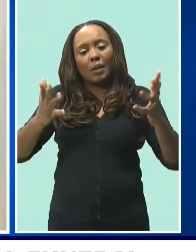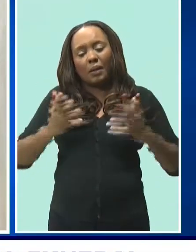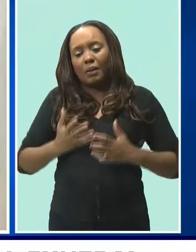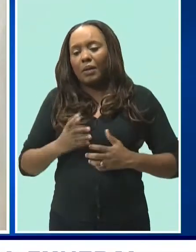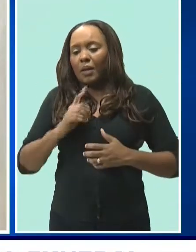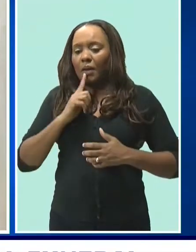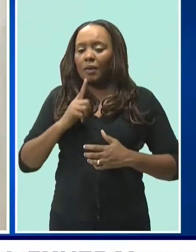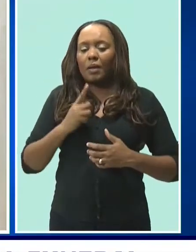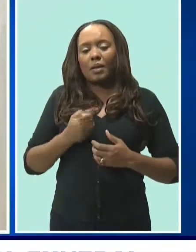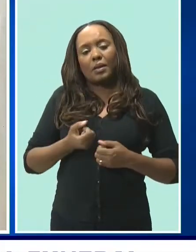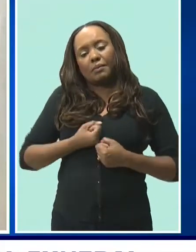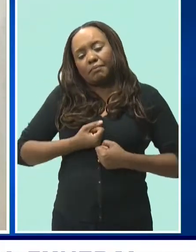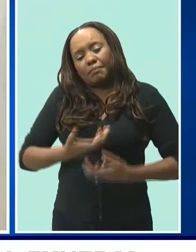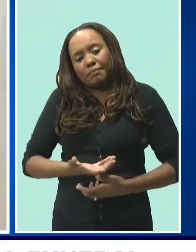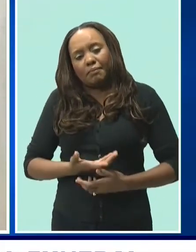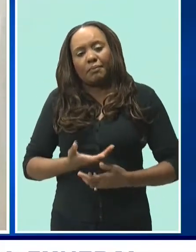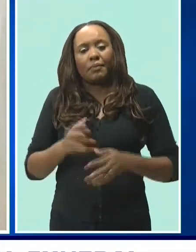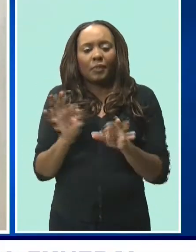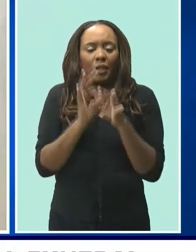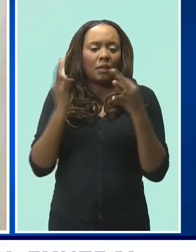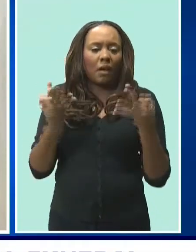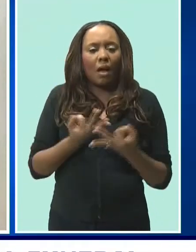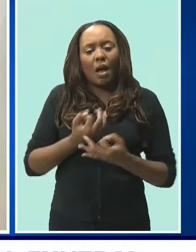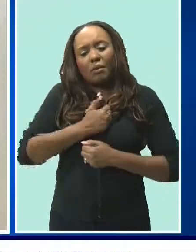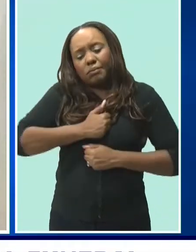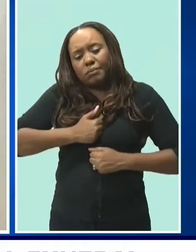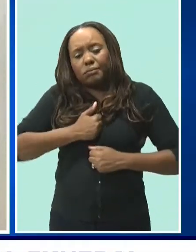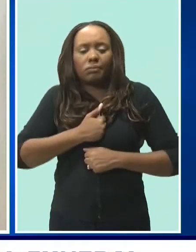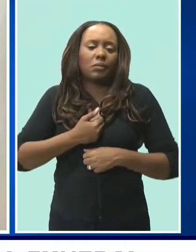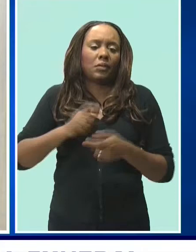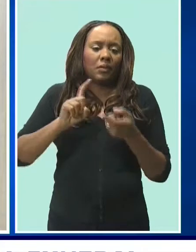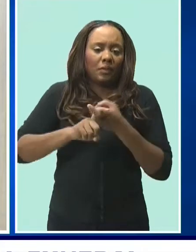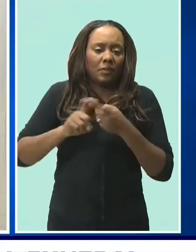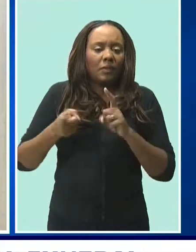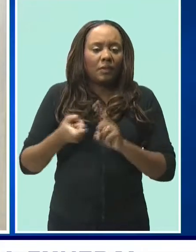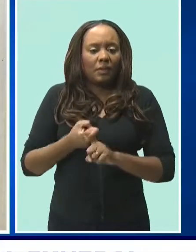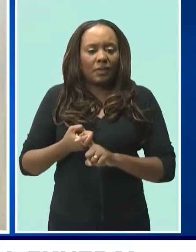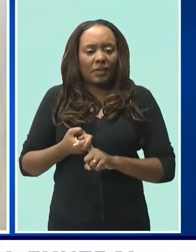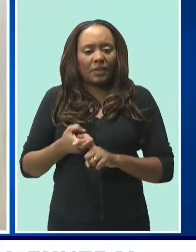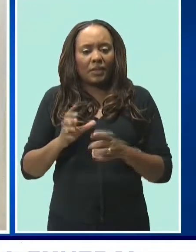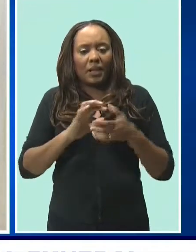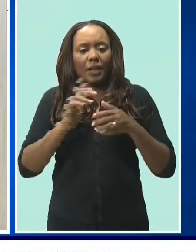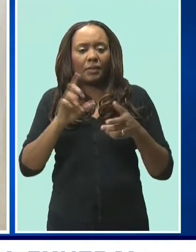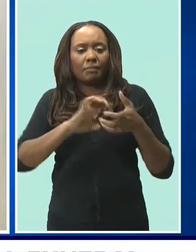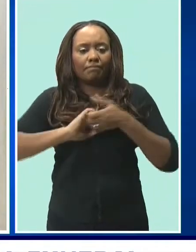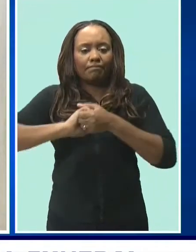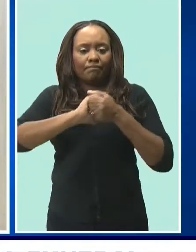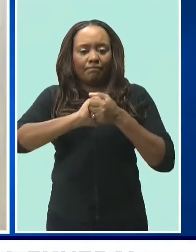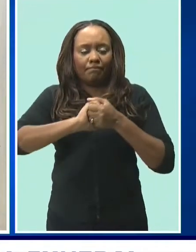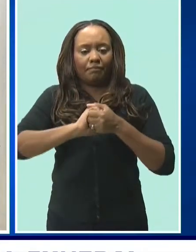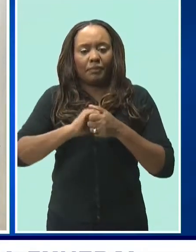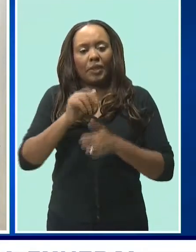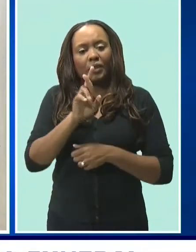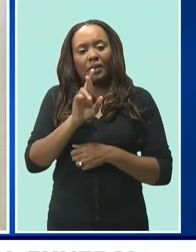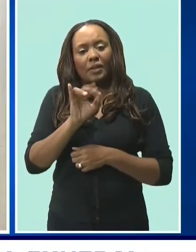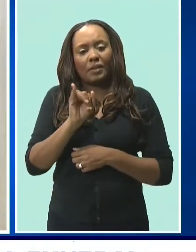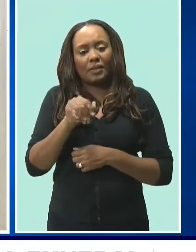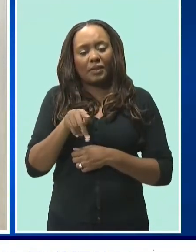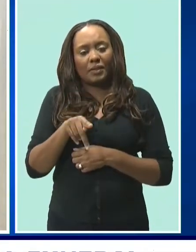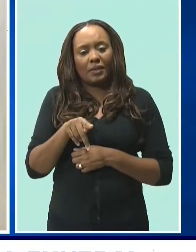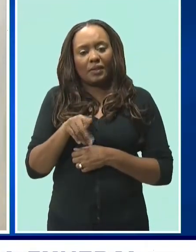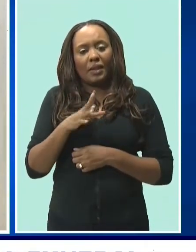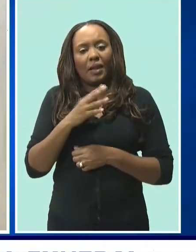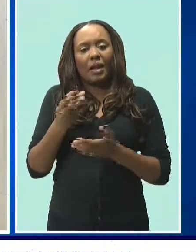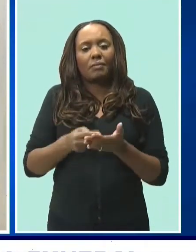our deepest condolences to his family, to his friends, and to his colleagues. May he rest in peace